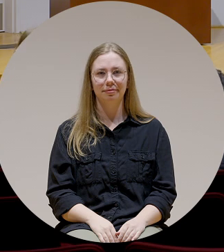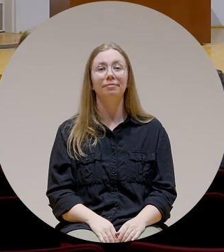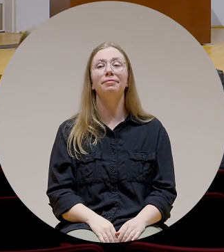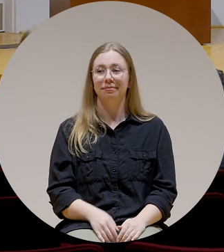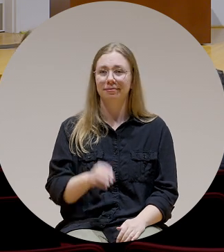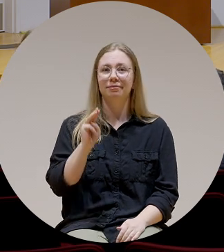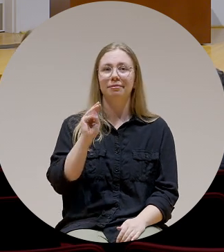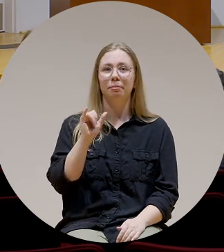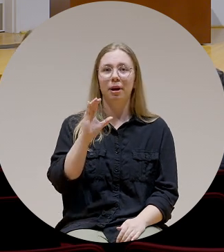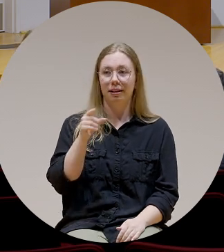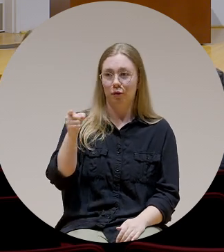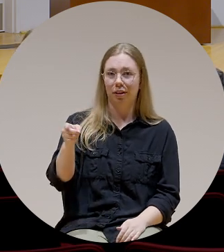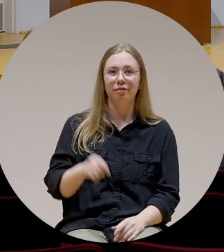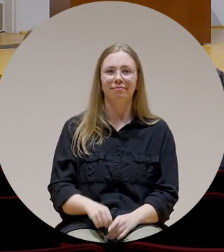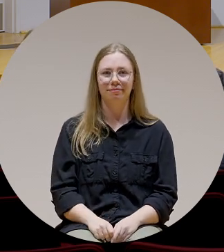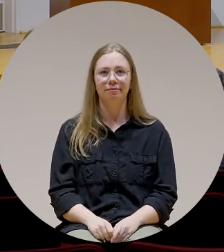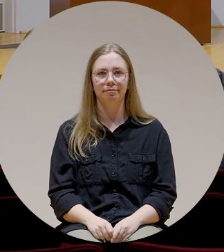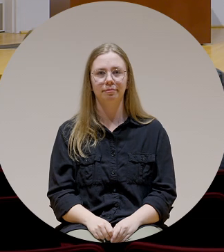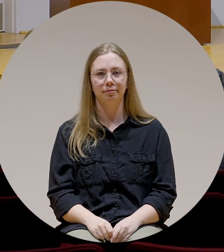Microphone down here.